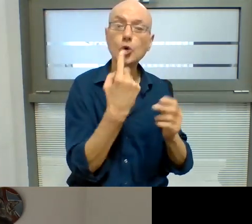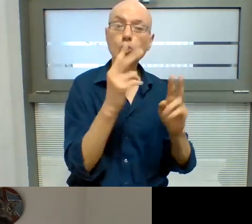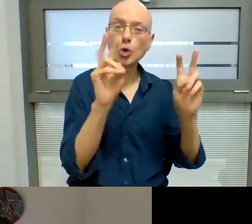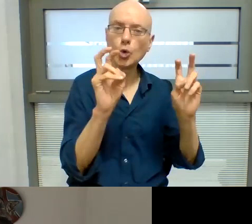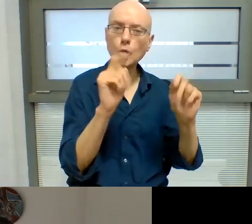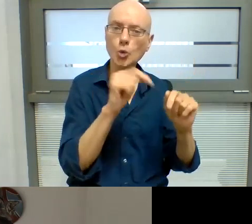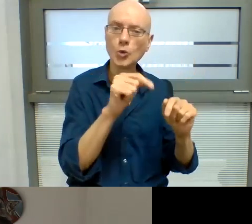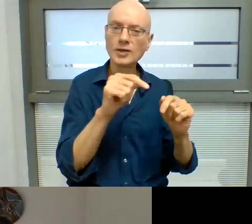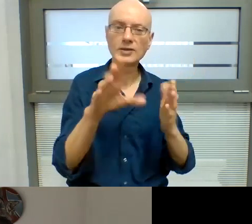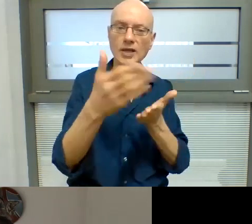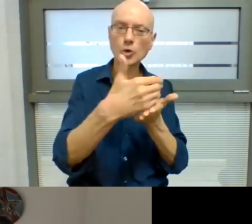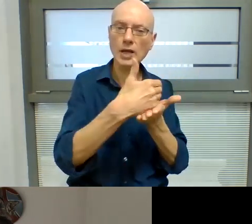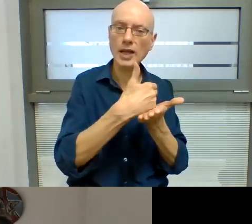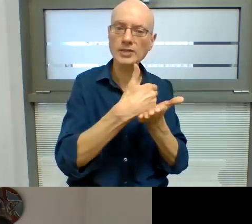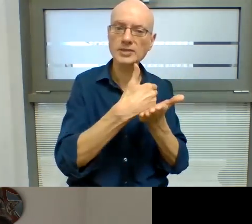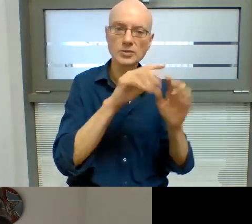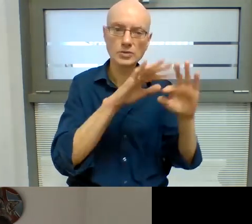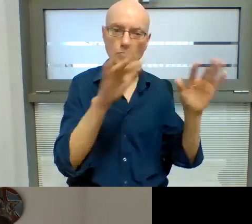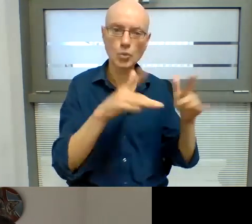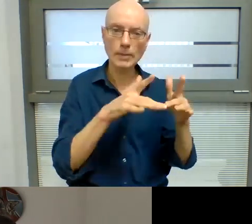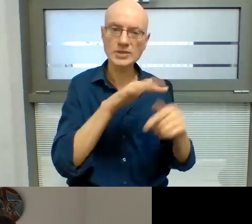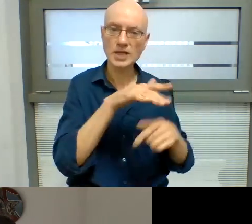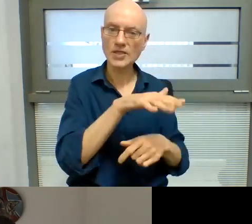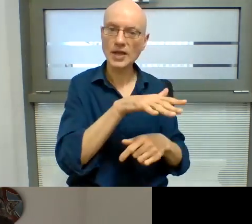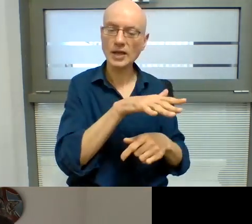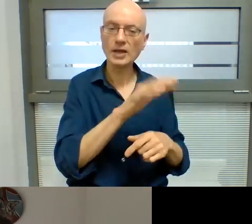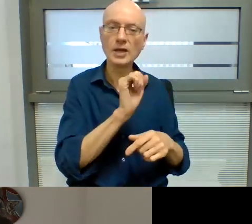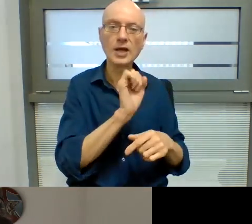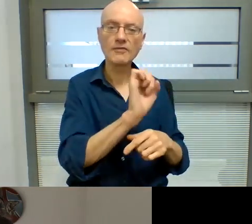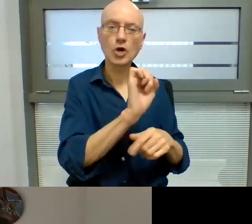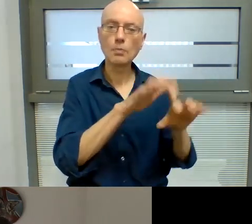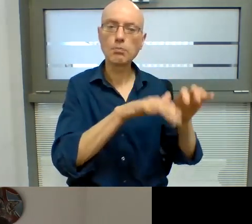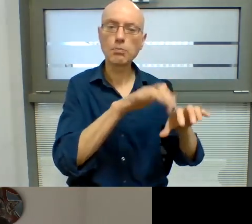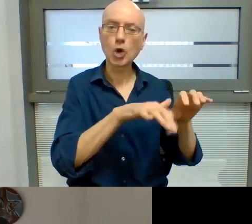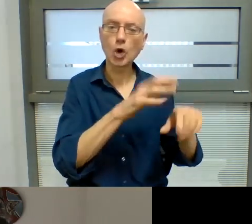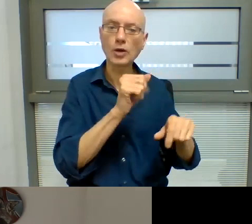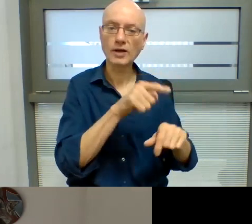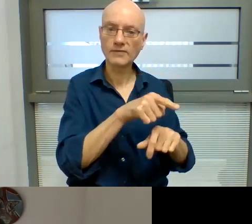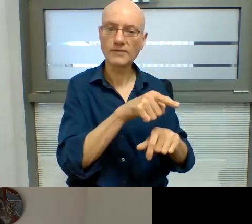on my website. They've got their own blog, and